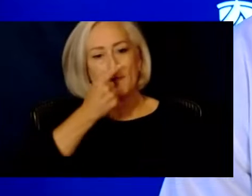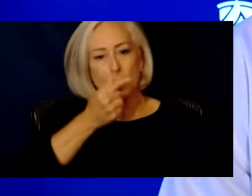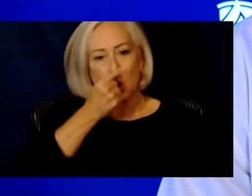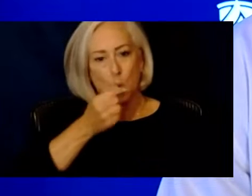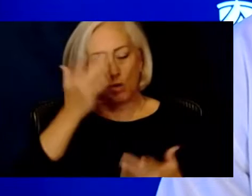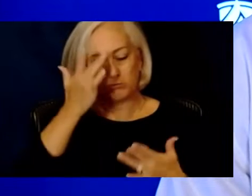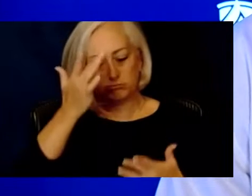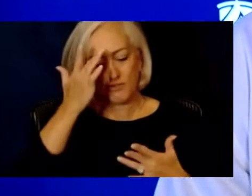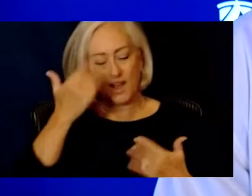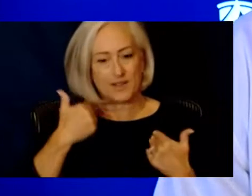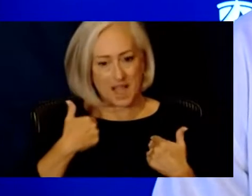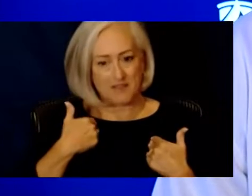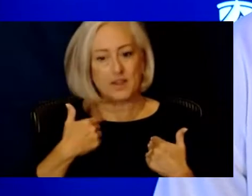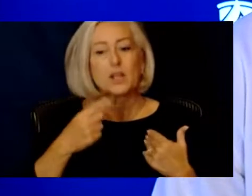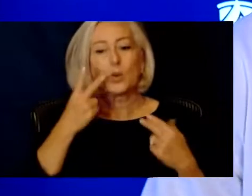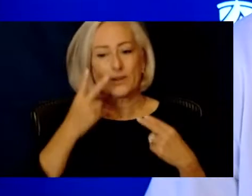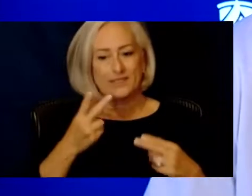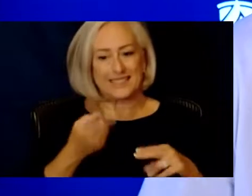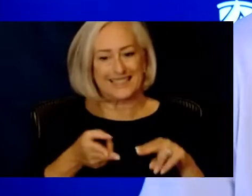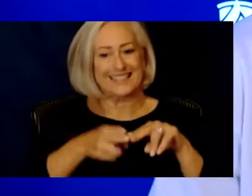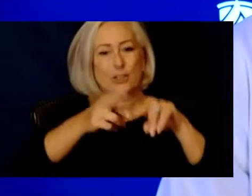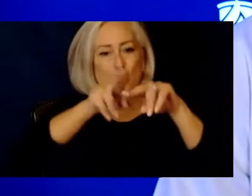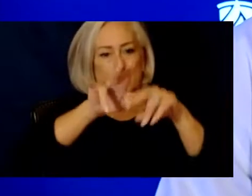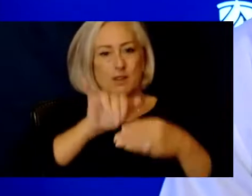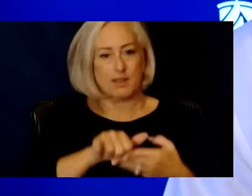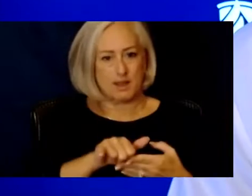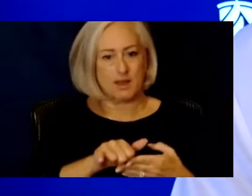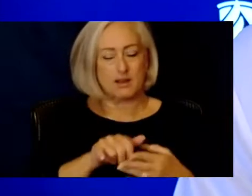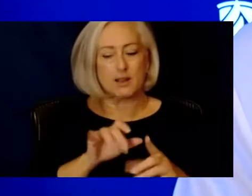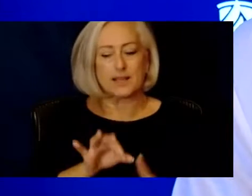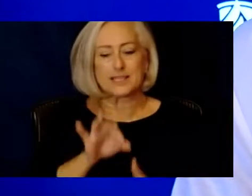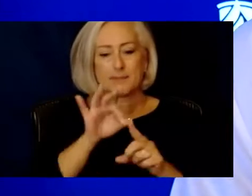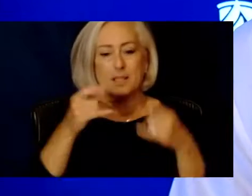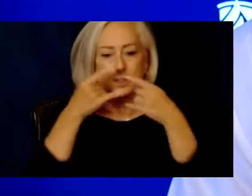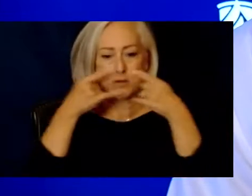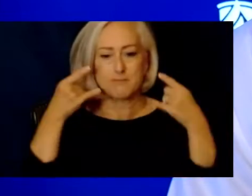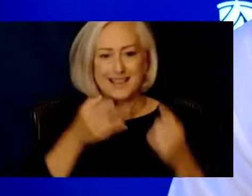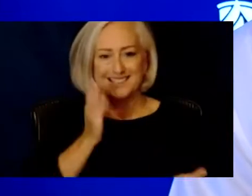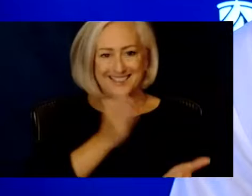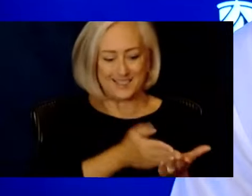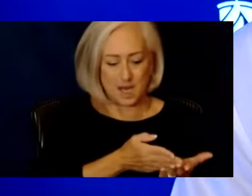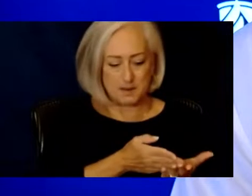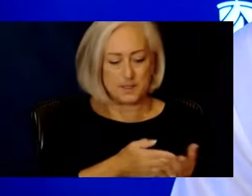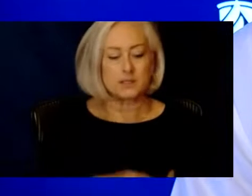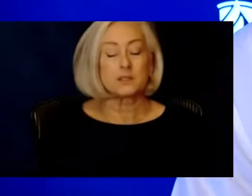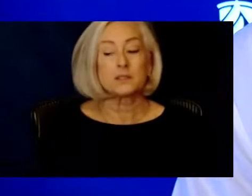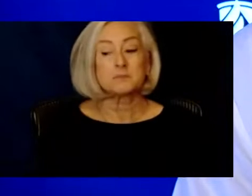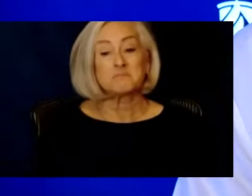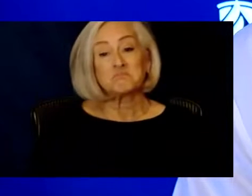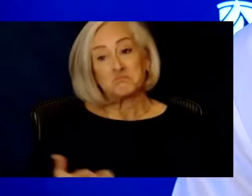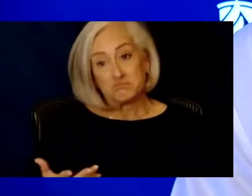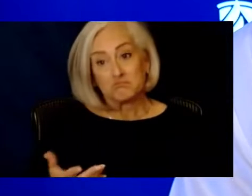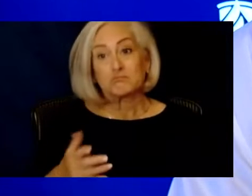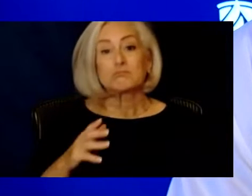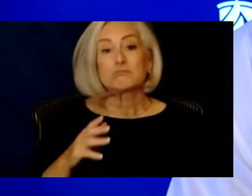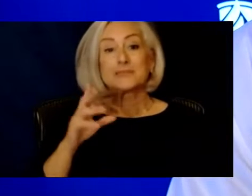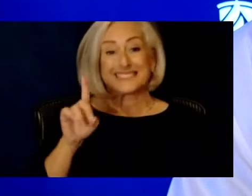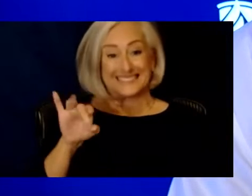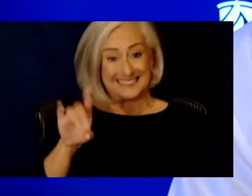in those as well, especially when the masking came off. So yes, now did we see necessarily the